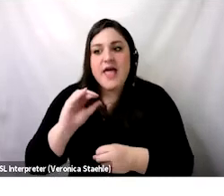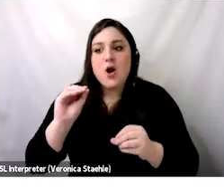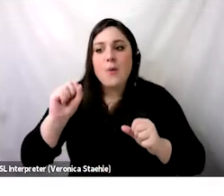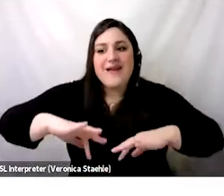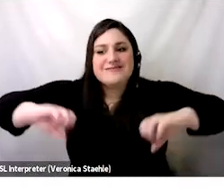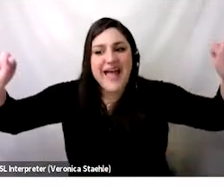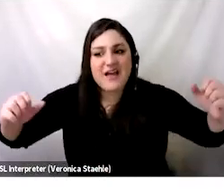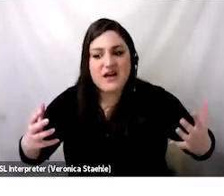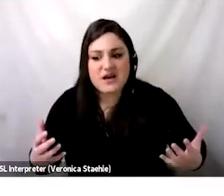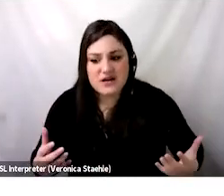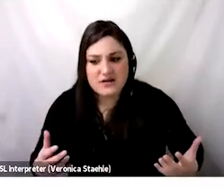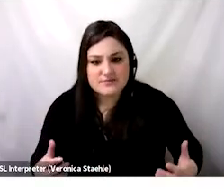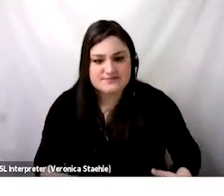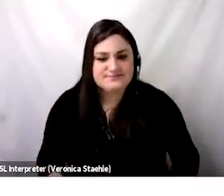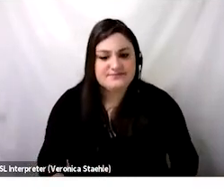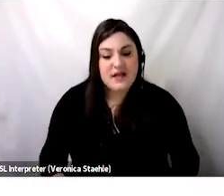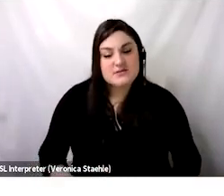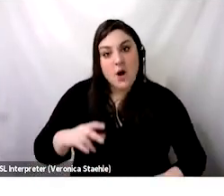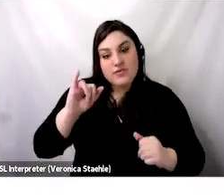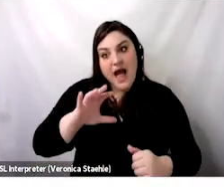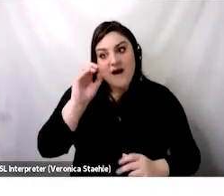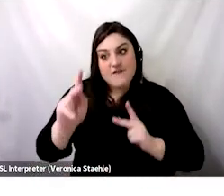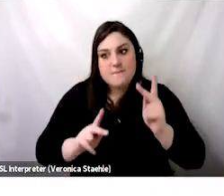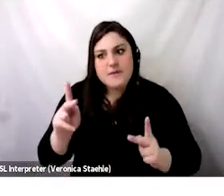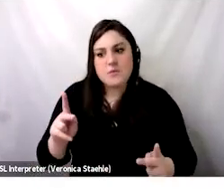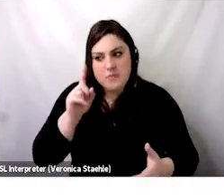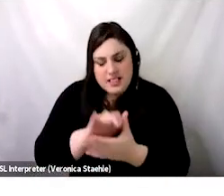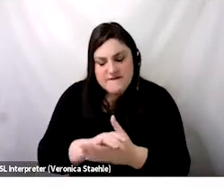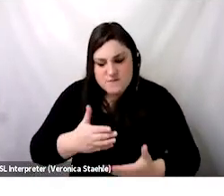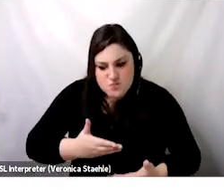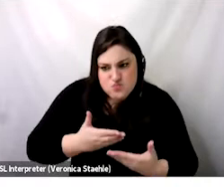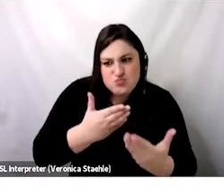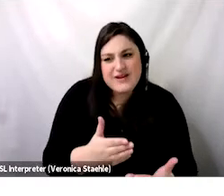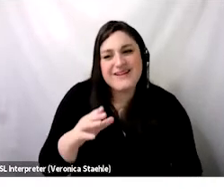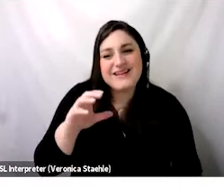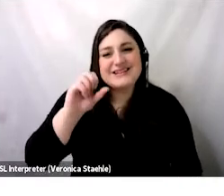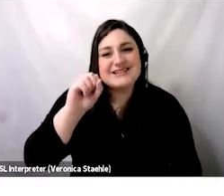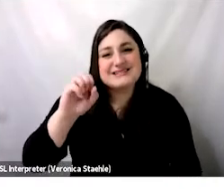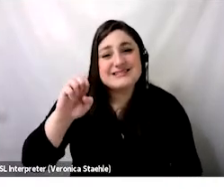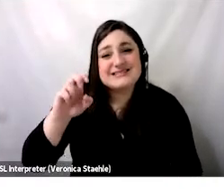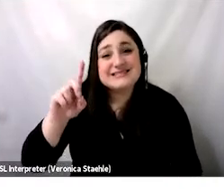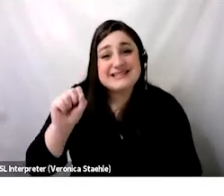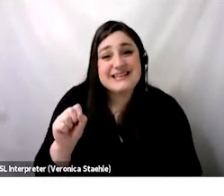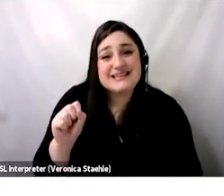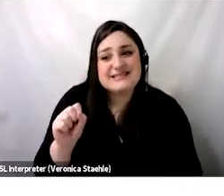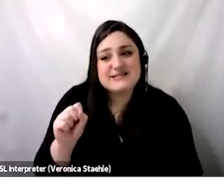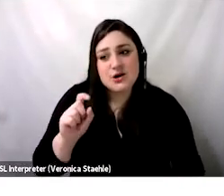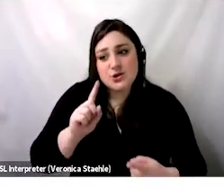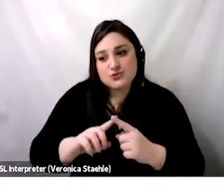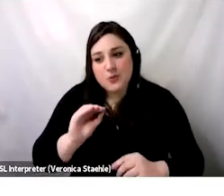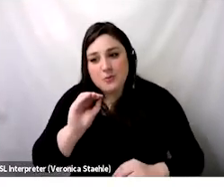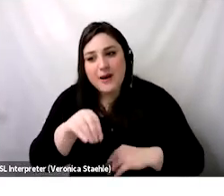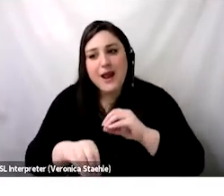seeds. Seeds that gave a new life as they traveled afar, a long journey from